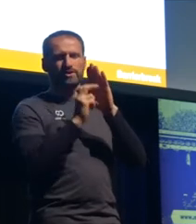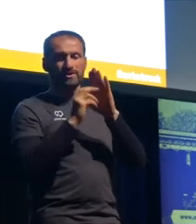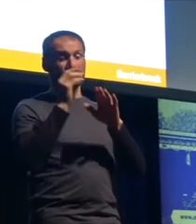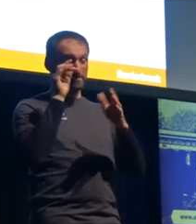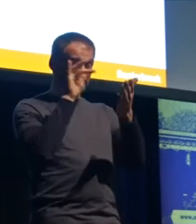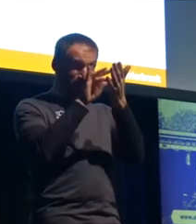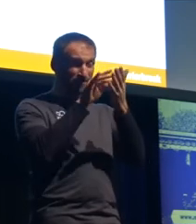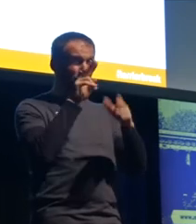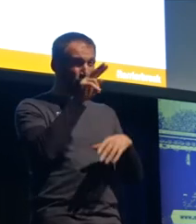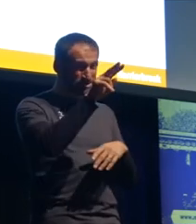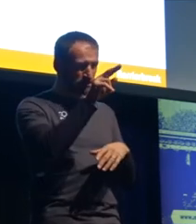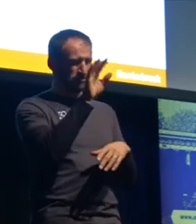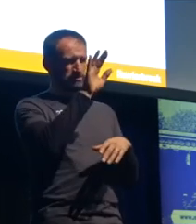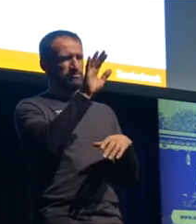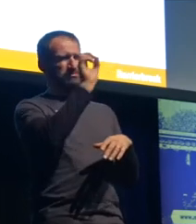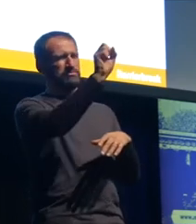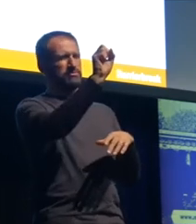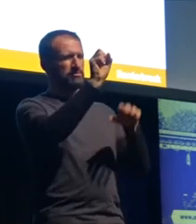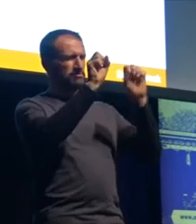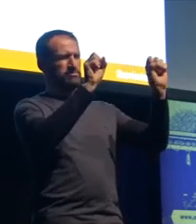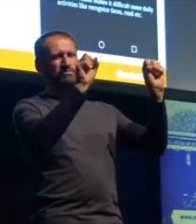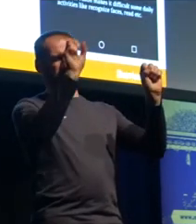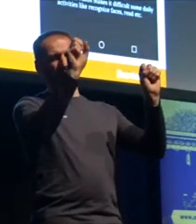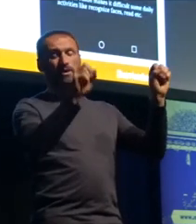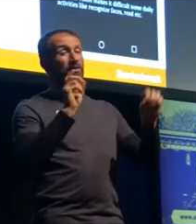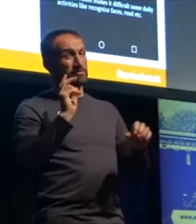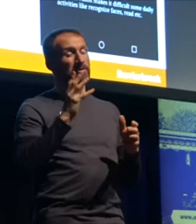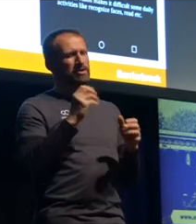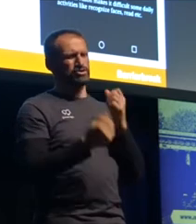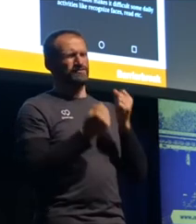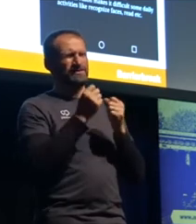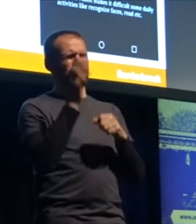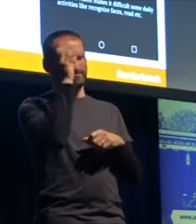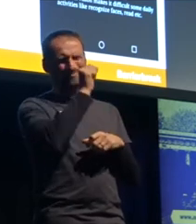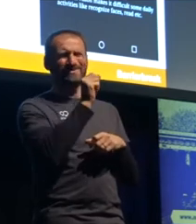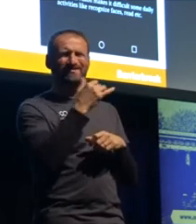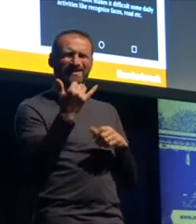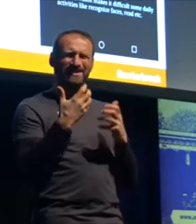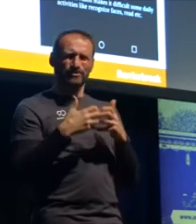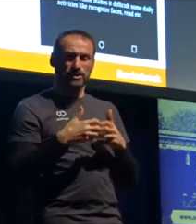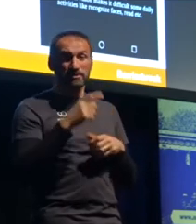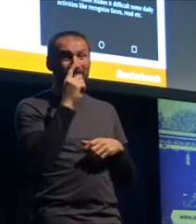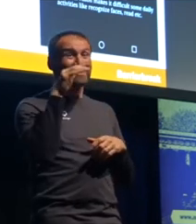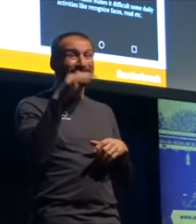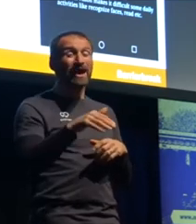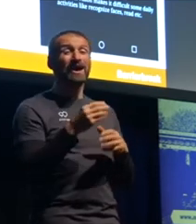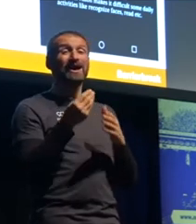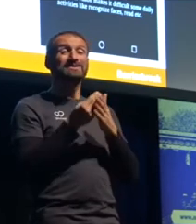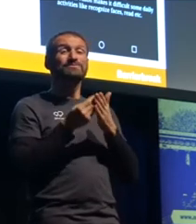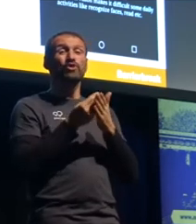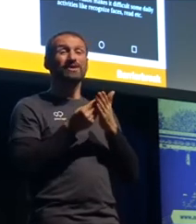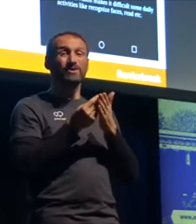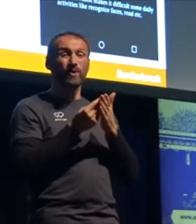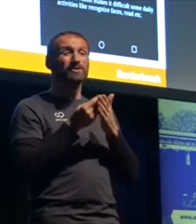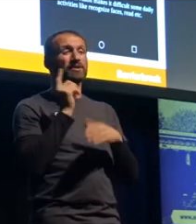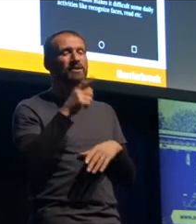bit difficult to understand what it really means. But if you have a simulation of it, people understand what you